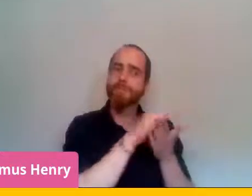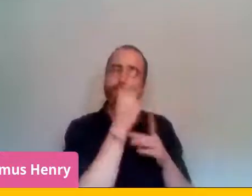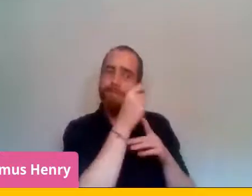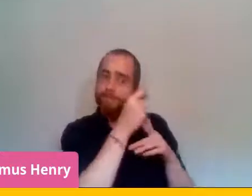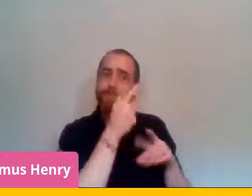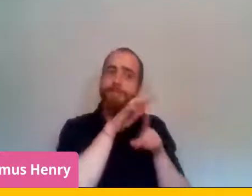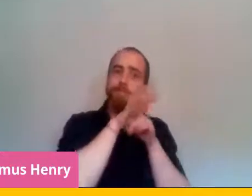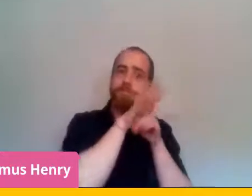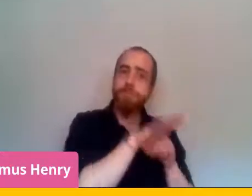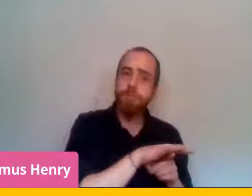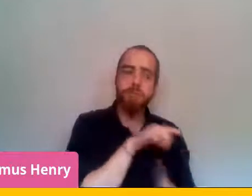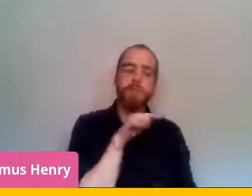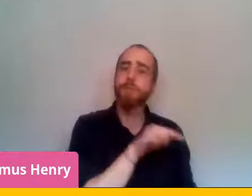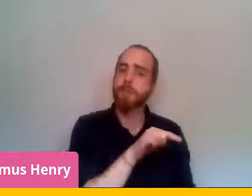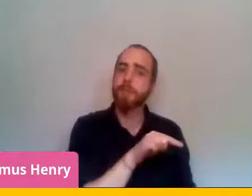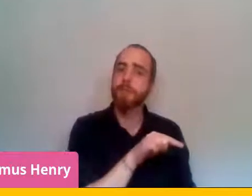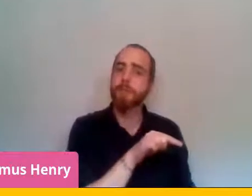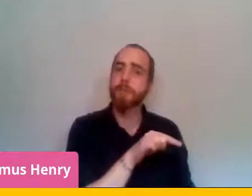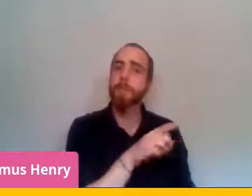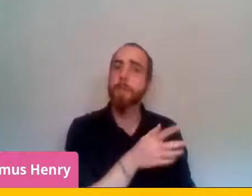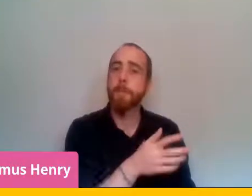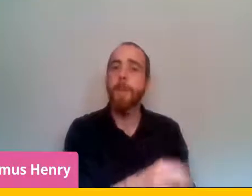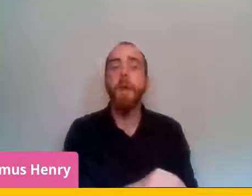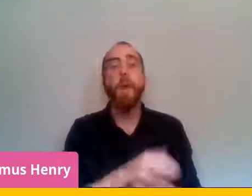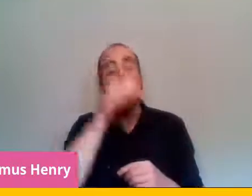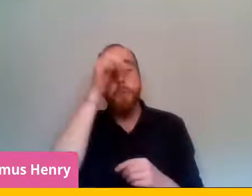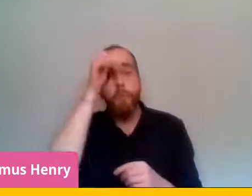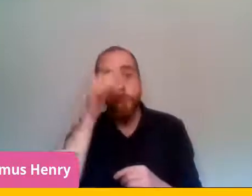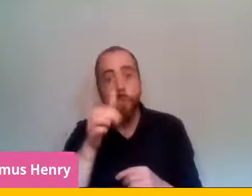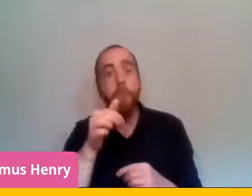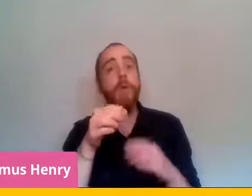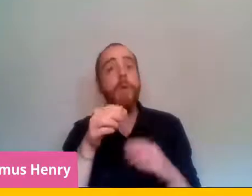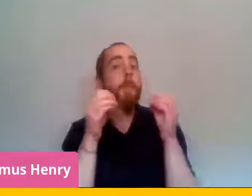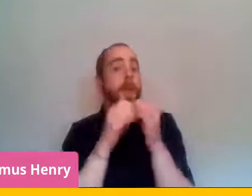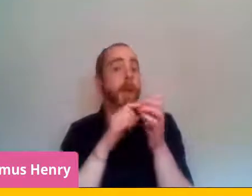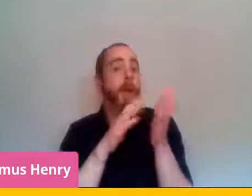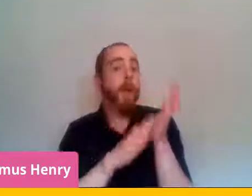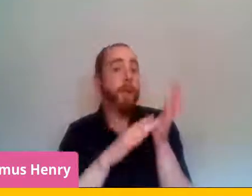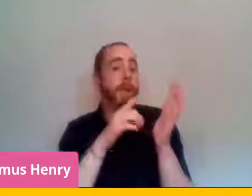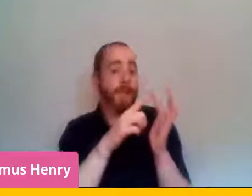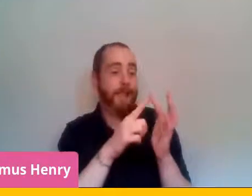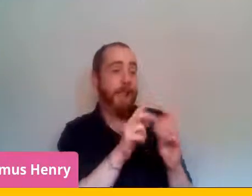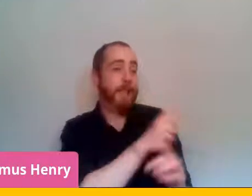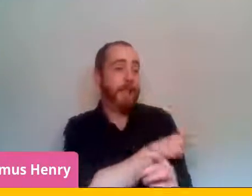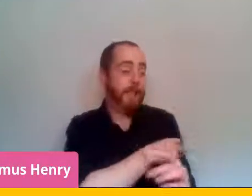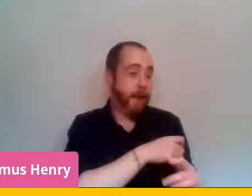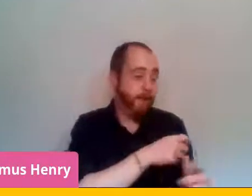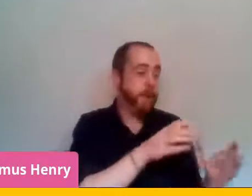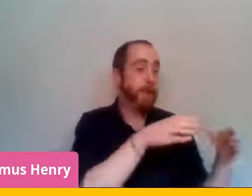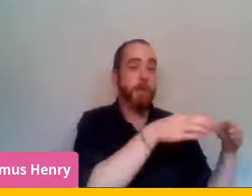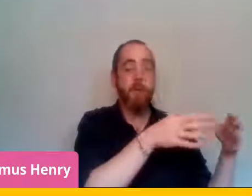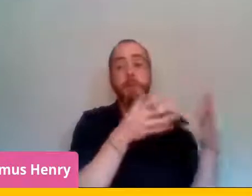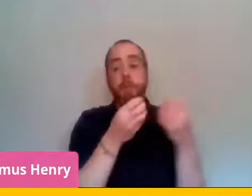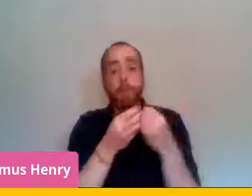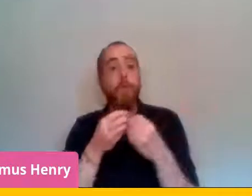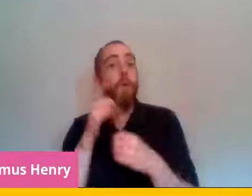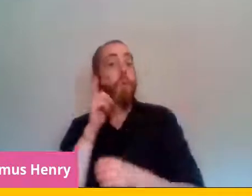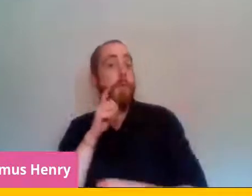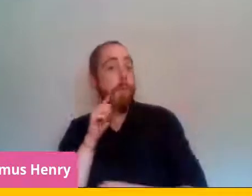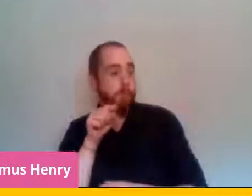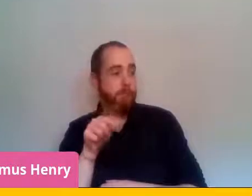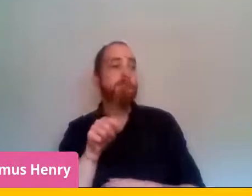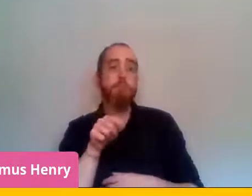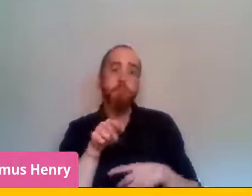in her contribution from the Corona Contract campaign. We know that BAME staff and also that women are